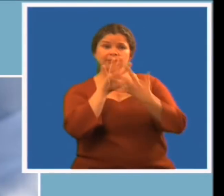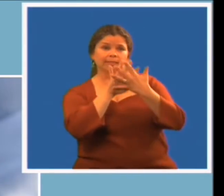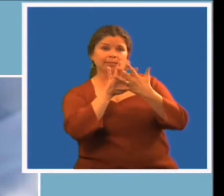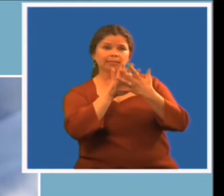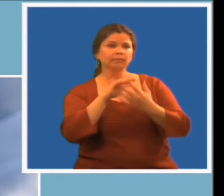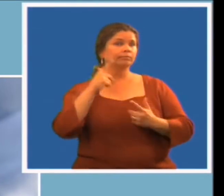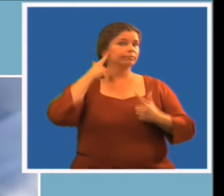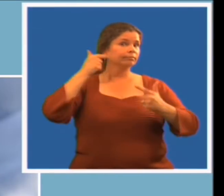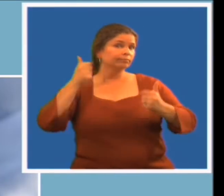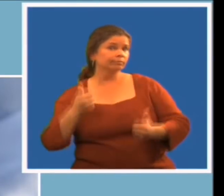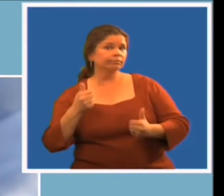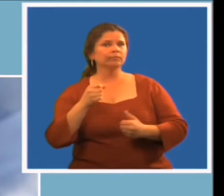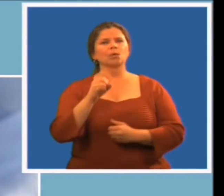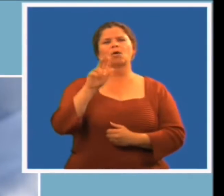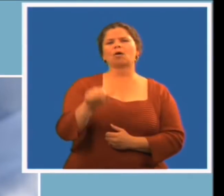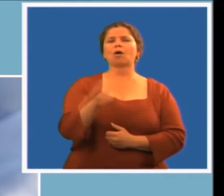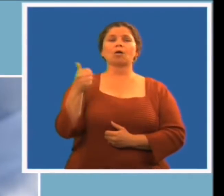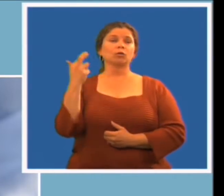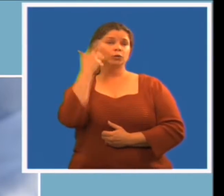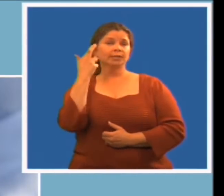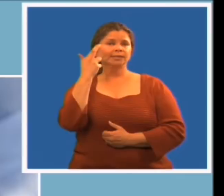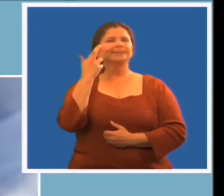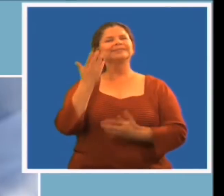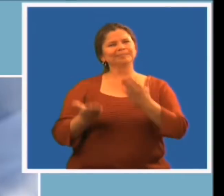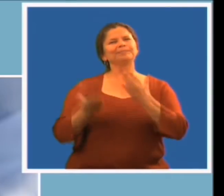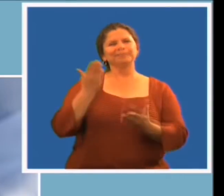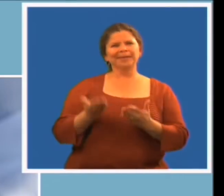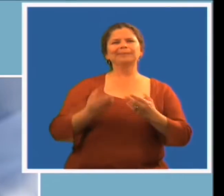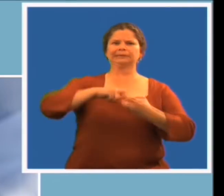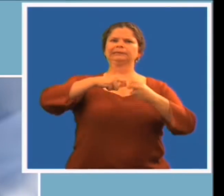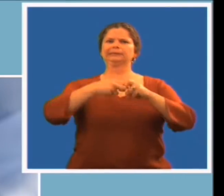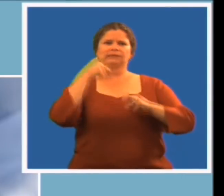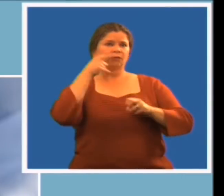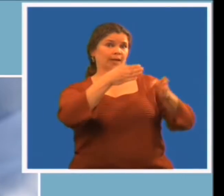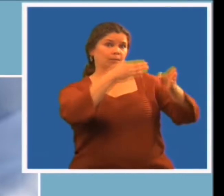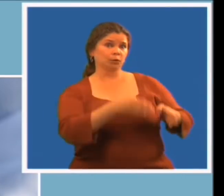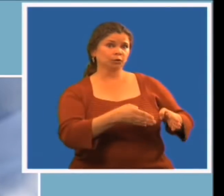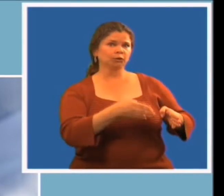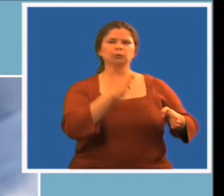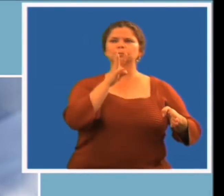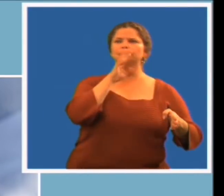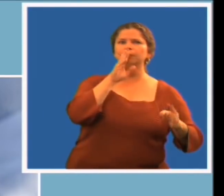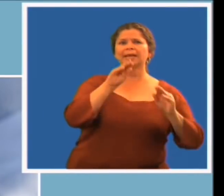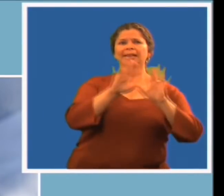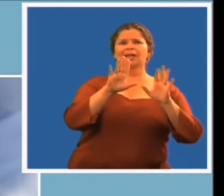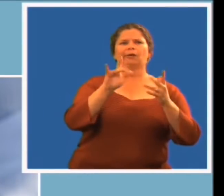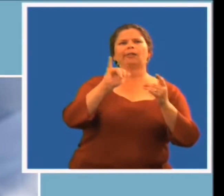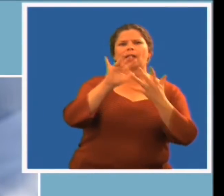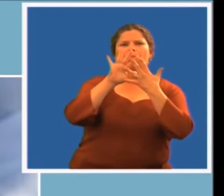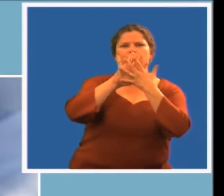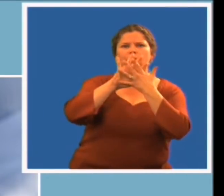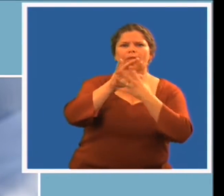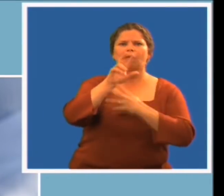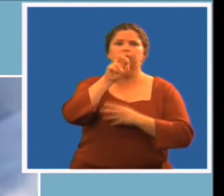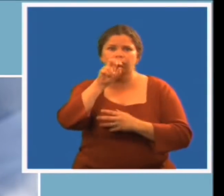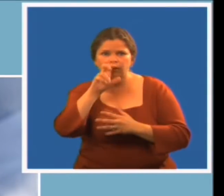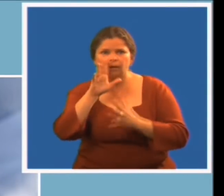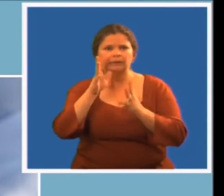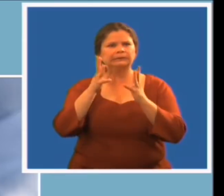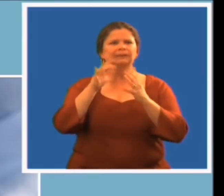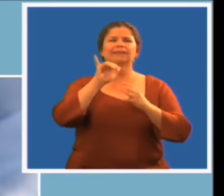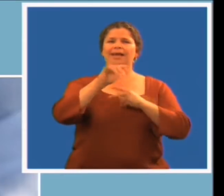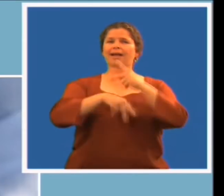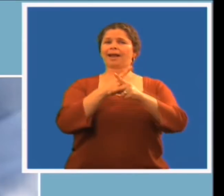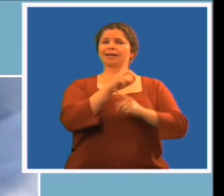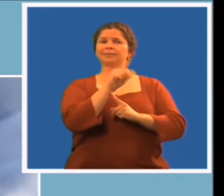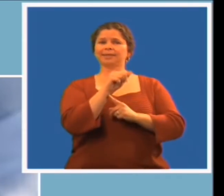other conditions may make it difficult for the person to pronounce words or may cause slurring or stuttering. A person